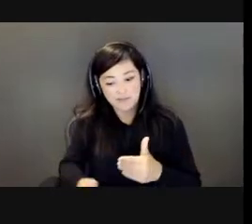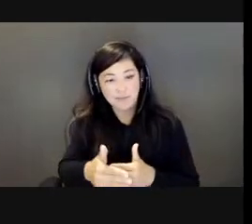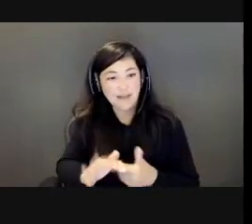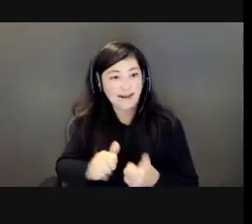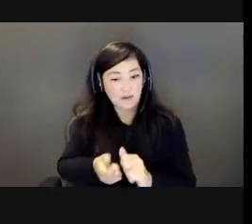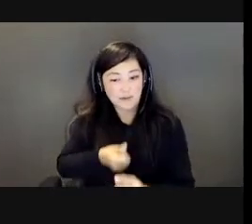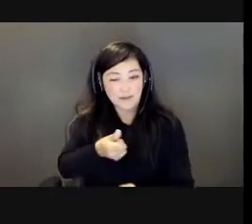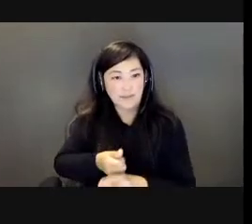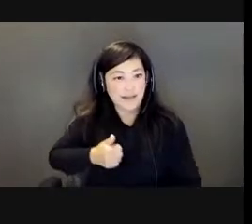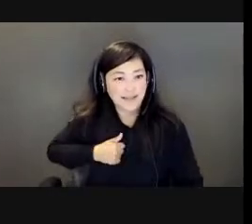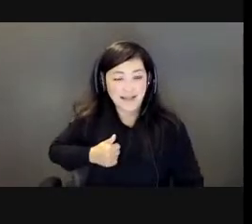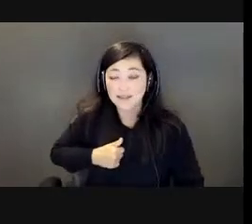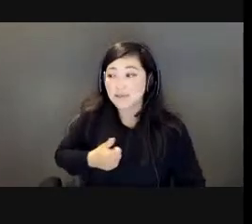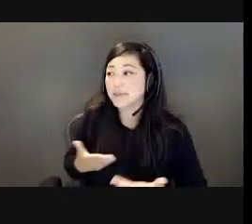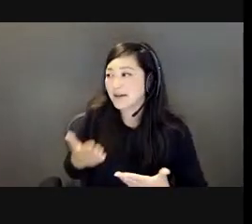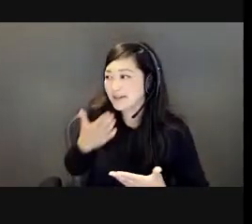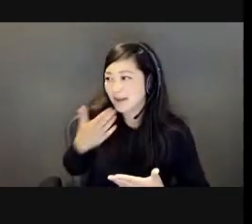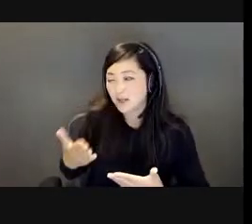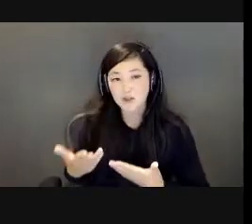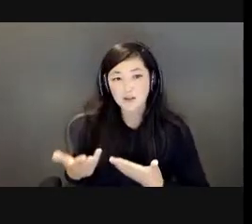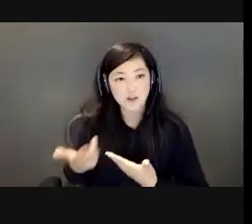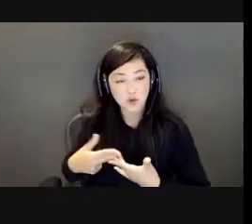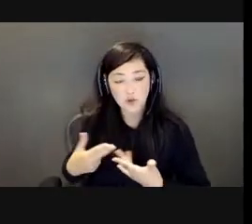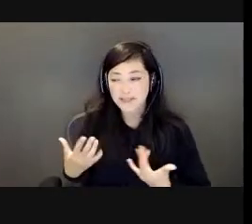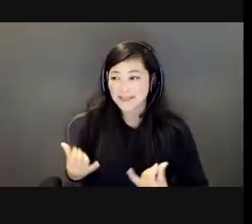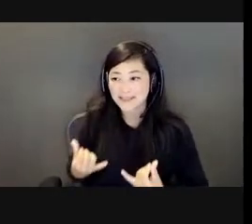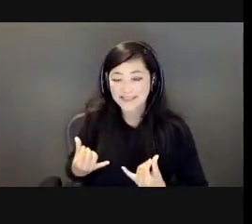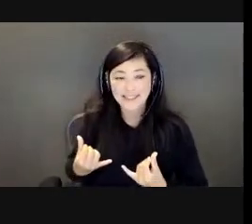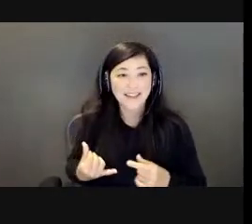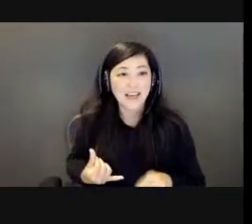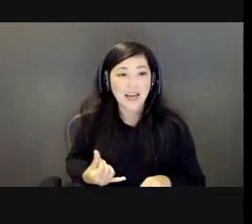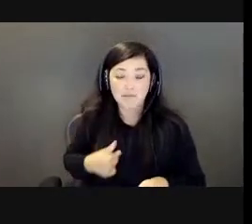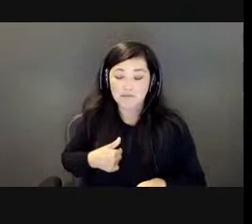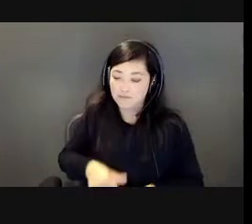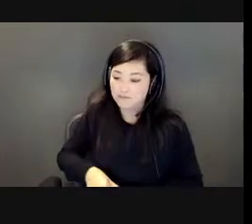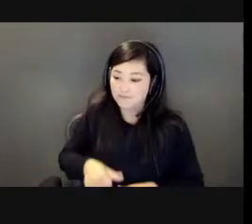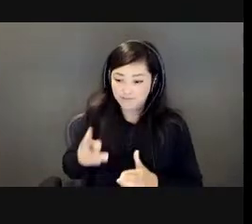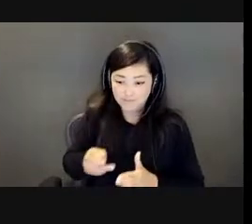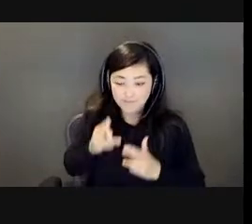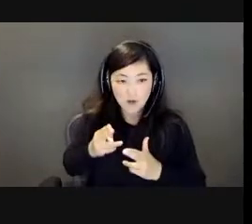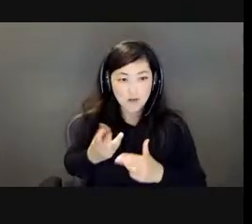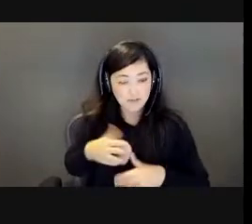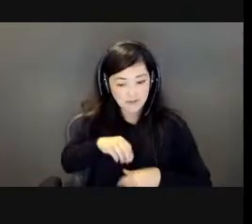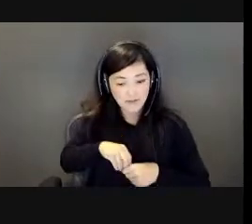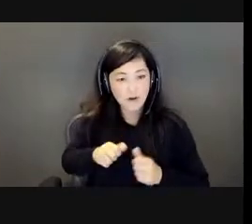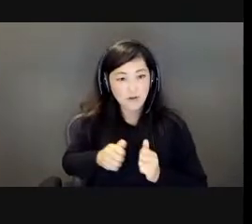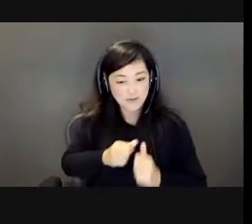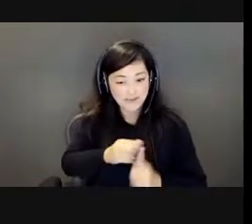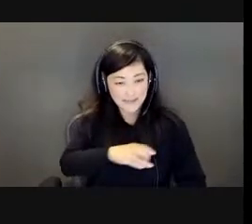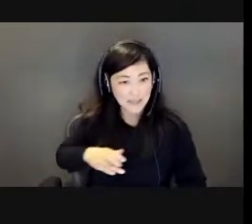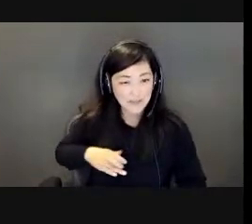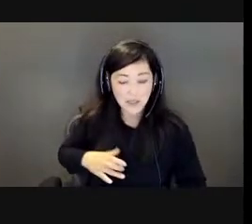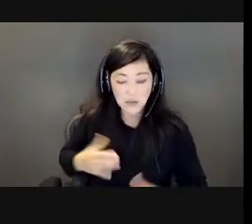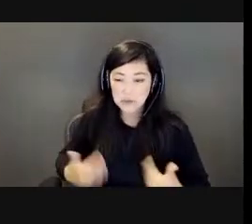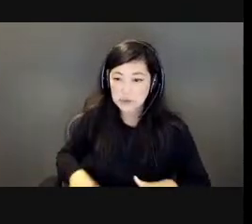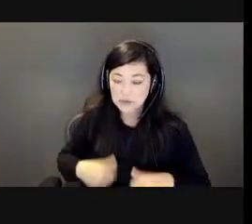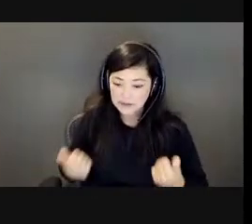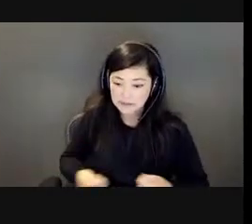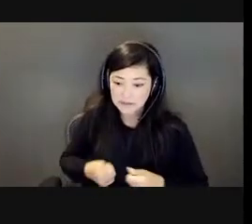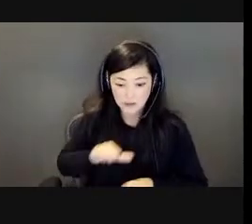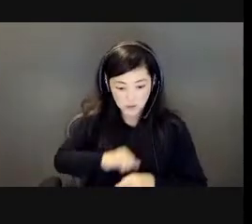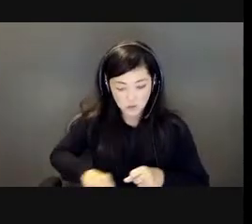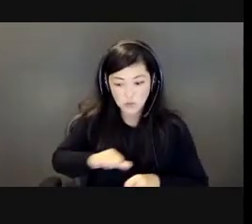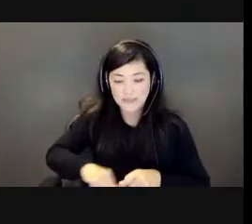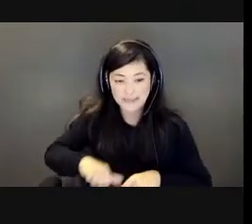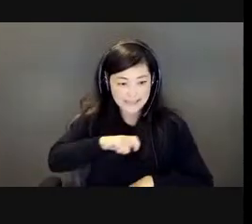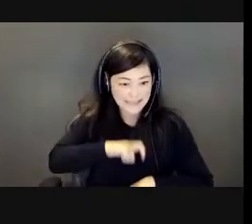for having me. It's a real honor to be a volunteer on this technical committee. The amount of hours and time that the committee is given,